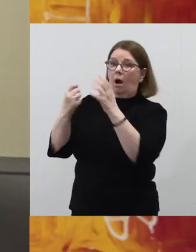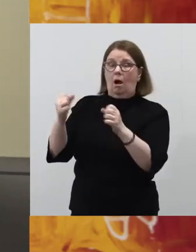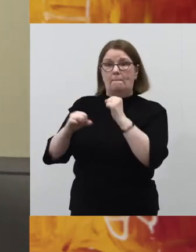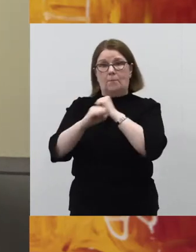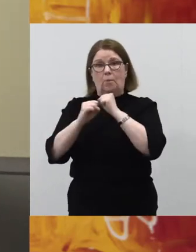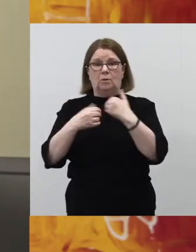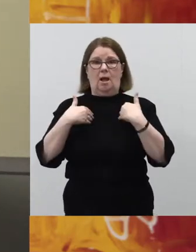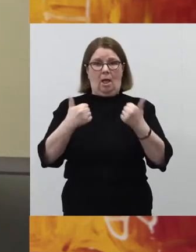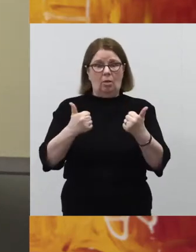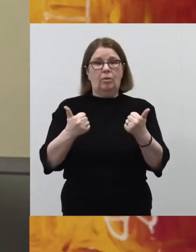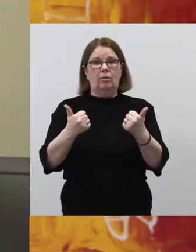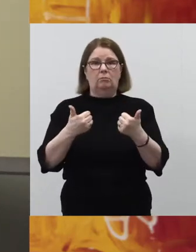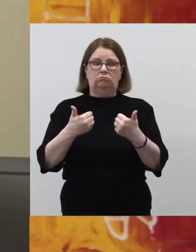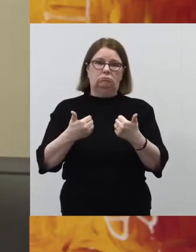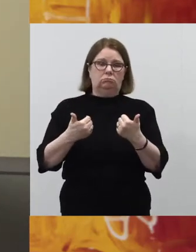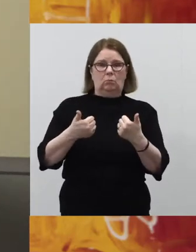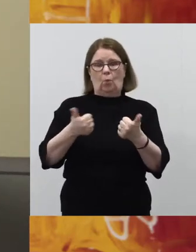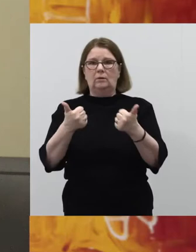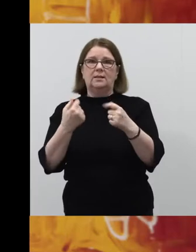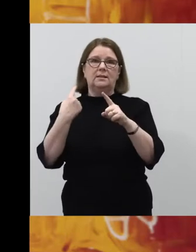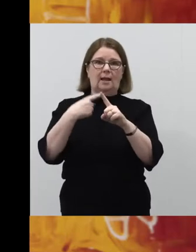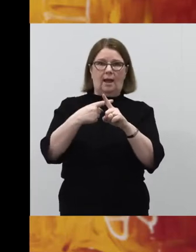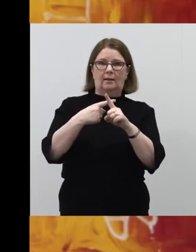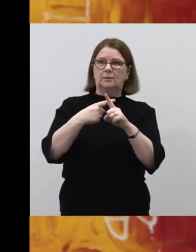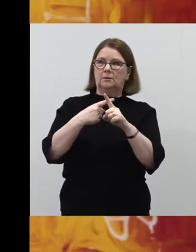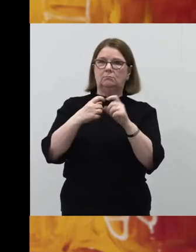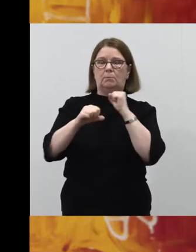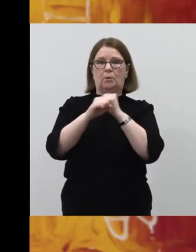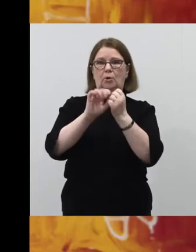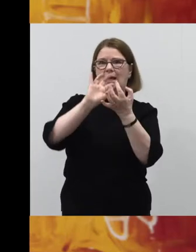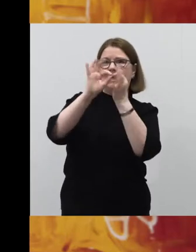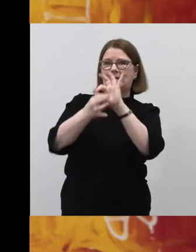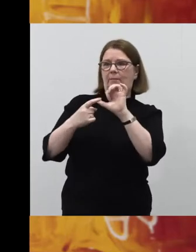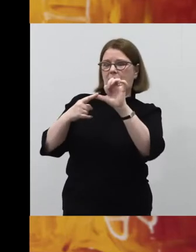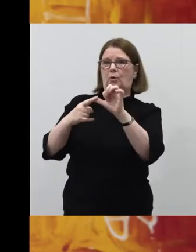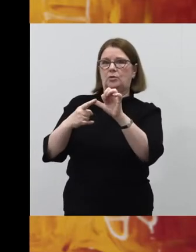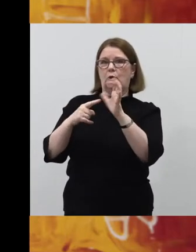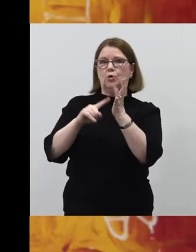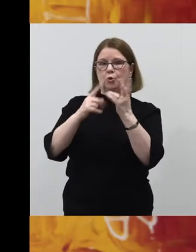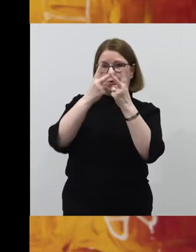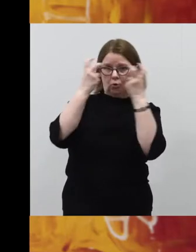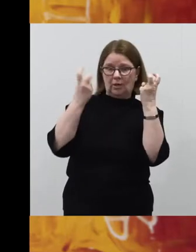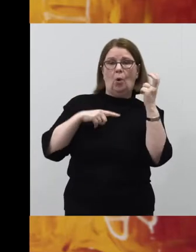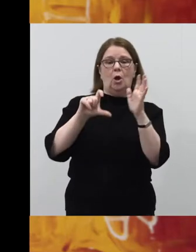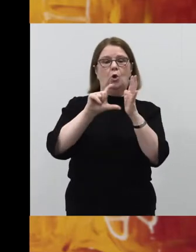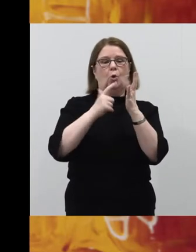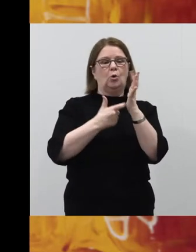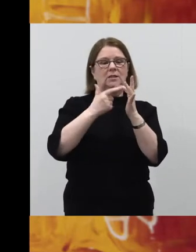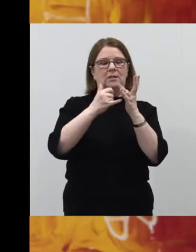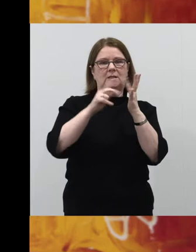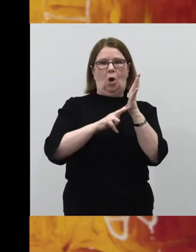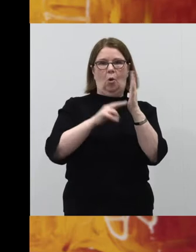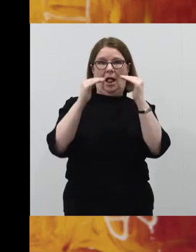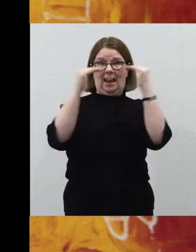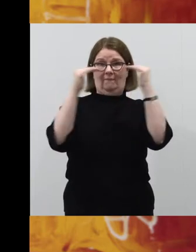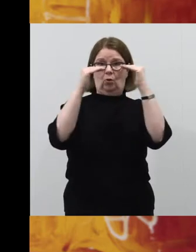Opportunities exist to radically impact on this spreading nightmare for many in our community. The evidence of global research shows that